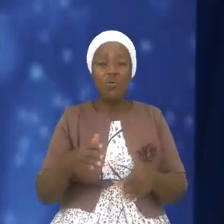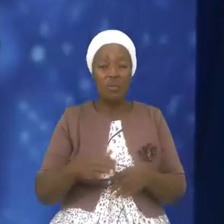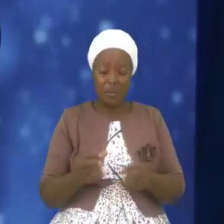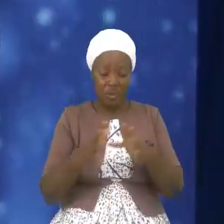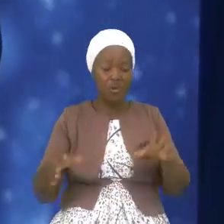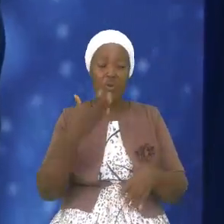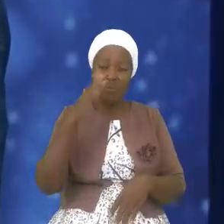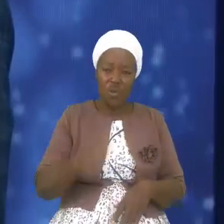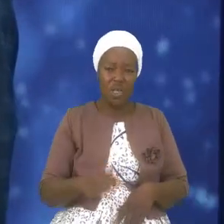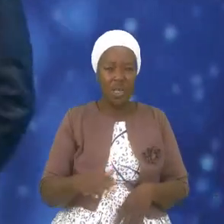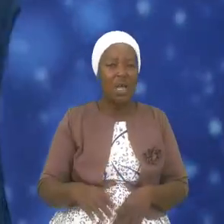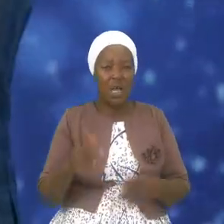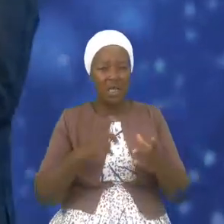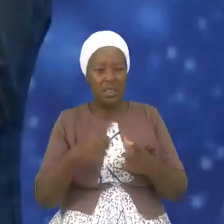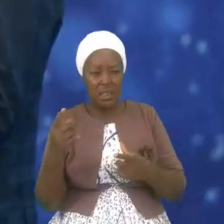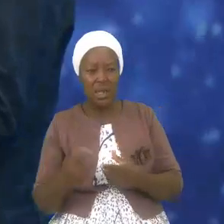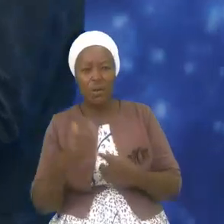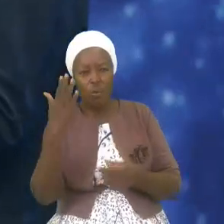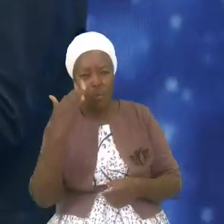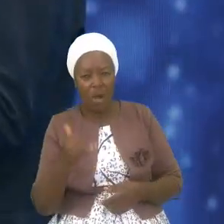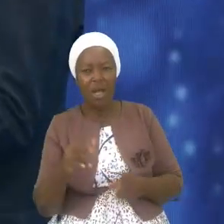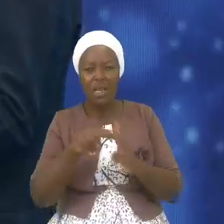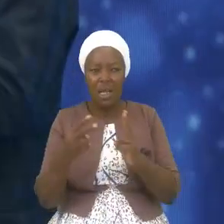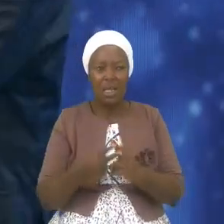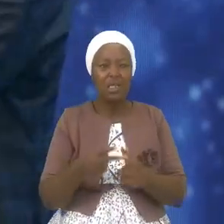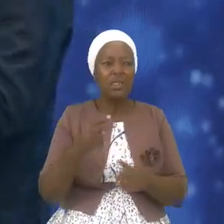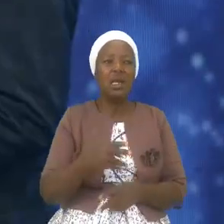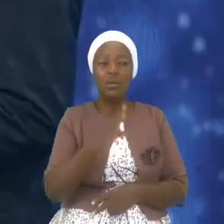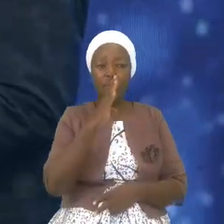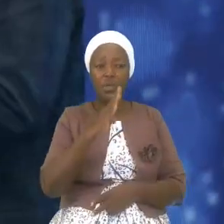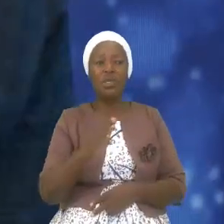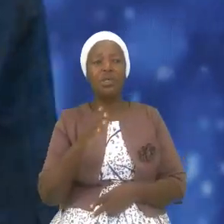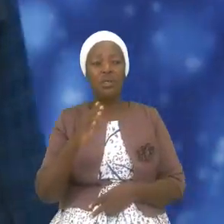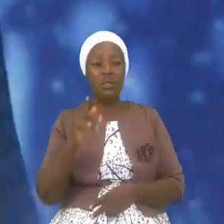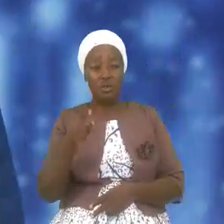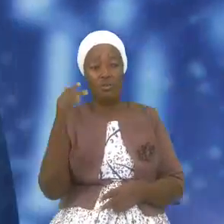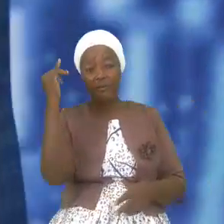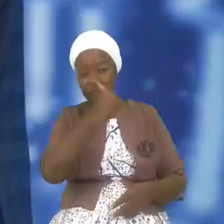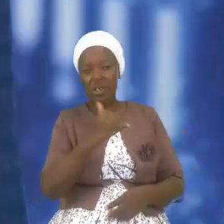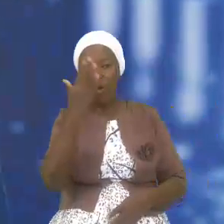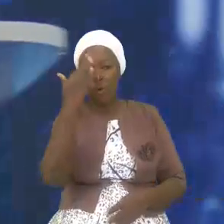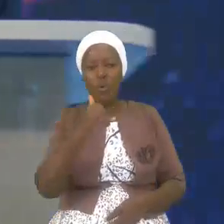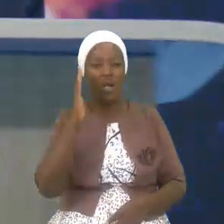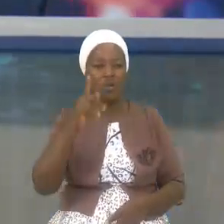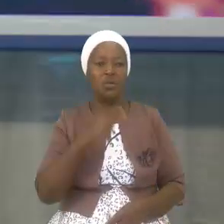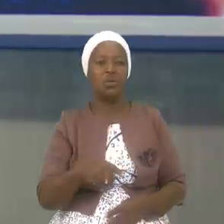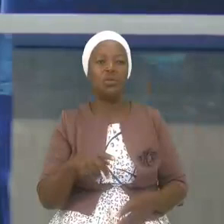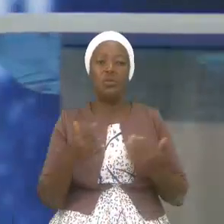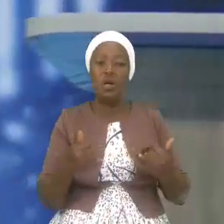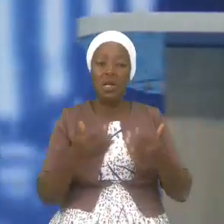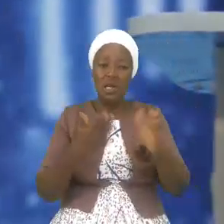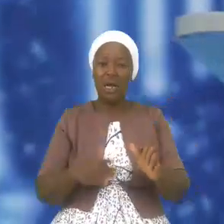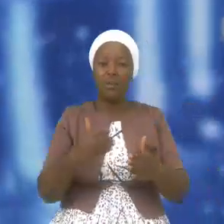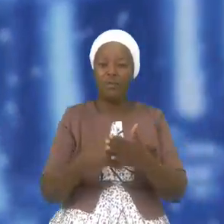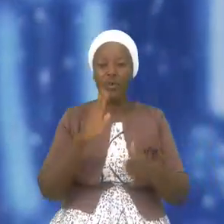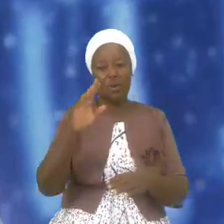time? Belshazzar, this way you are going, be not overmuch wicked. Why don't you repent? And the